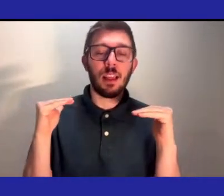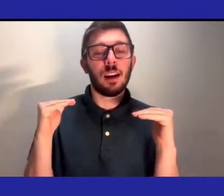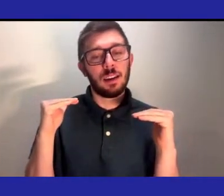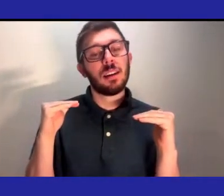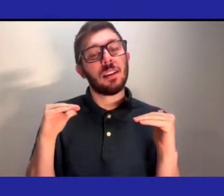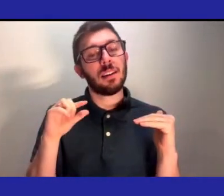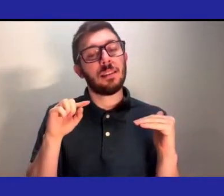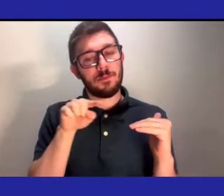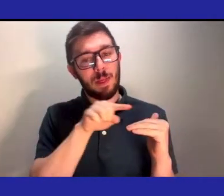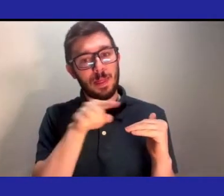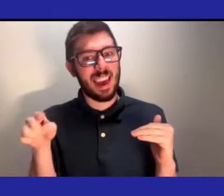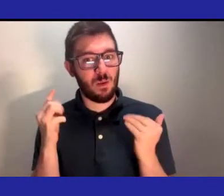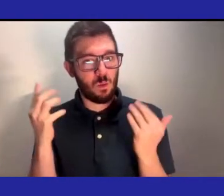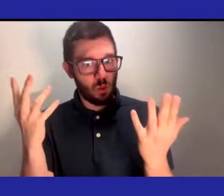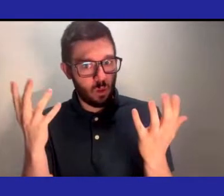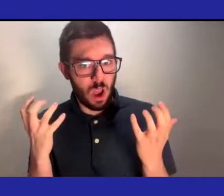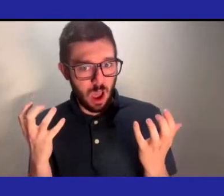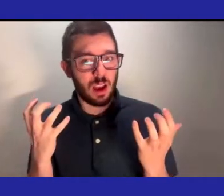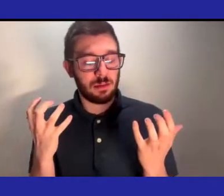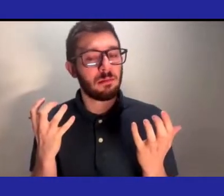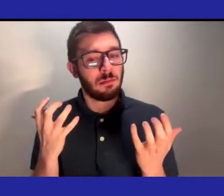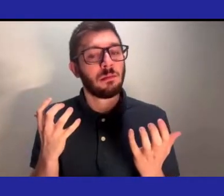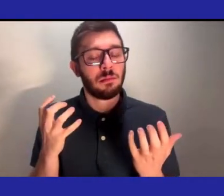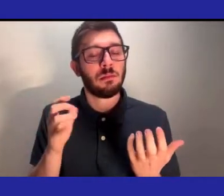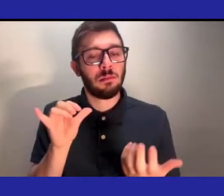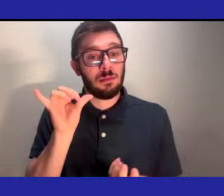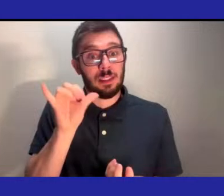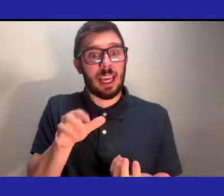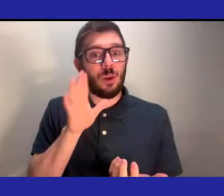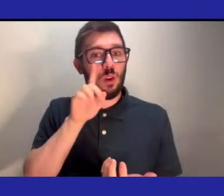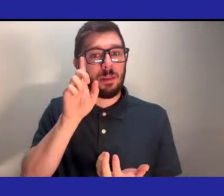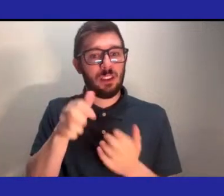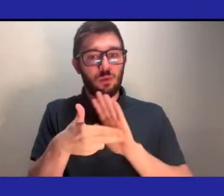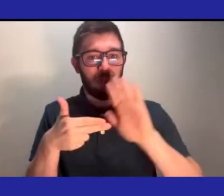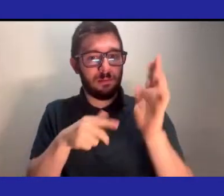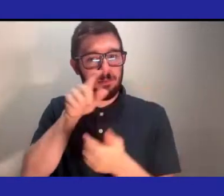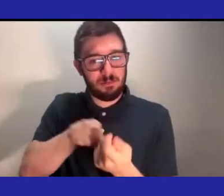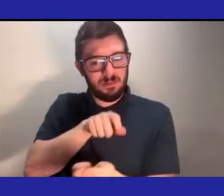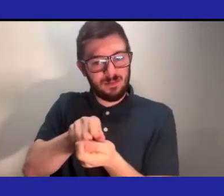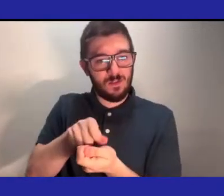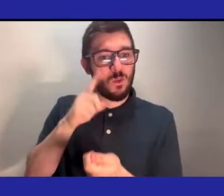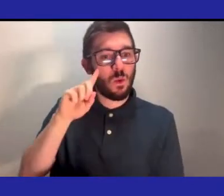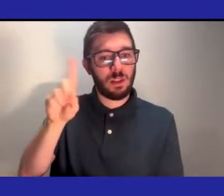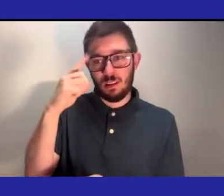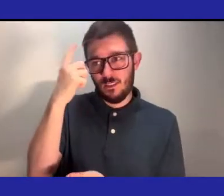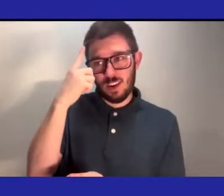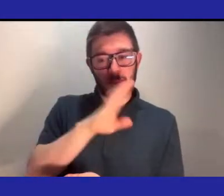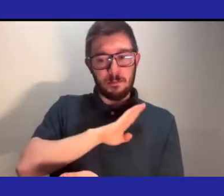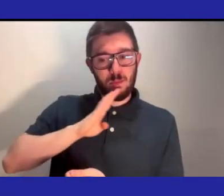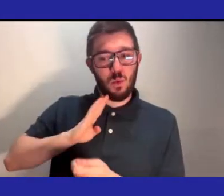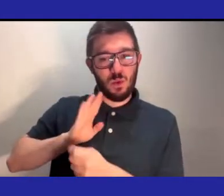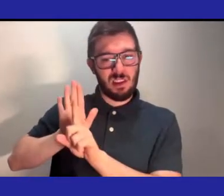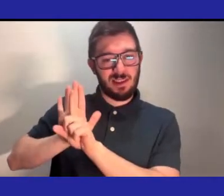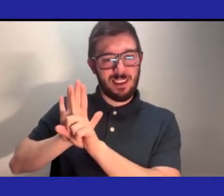that they're seeking, and that needs to be specified in the governing board resolution.